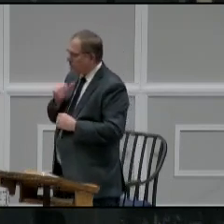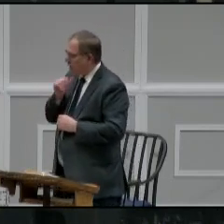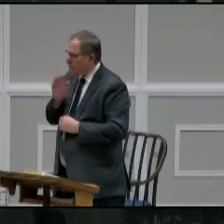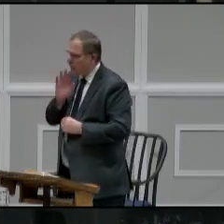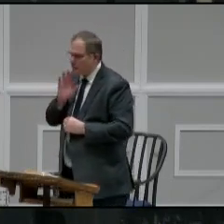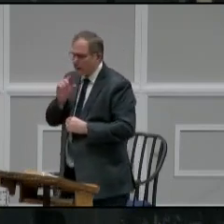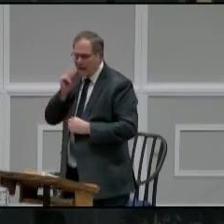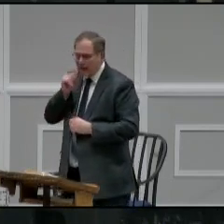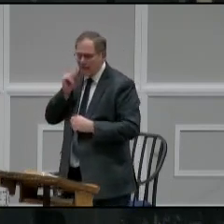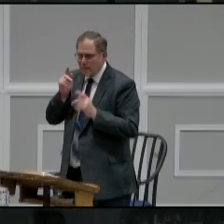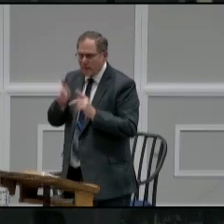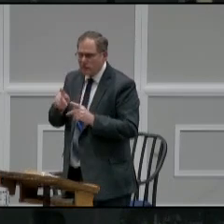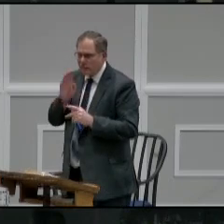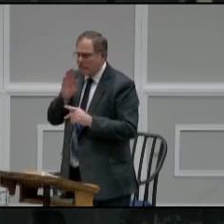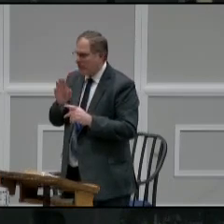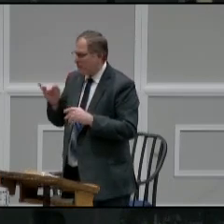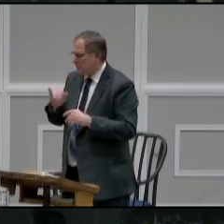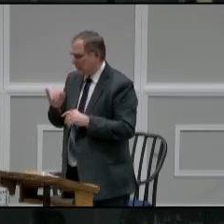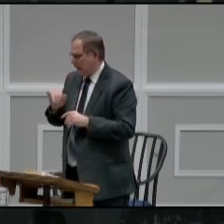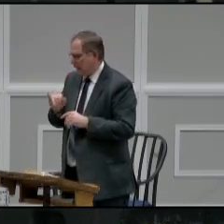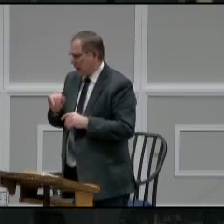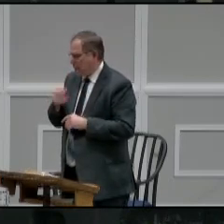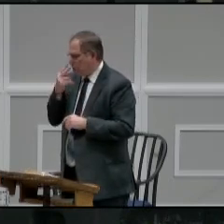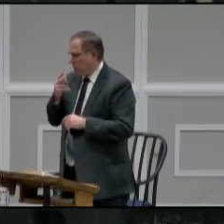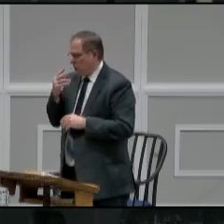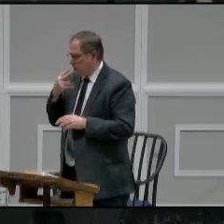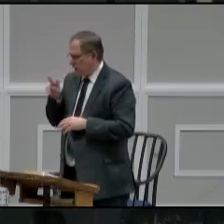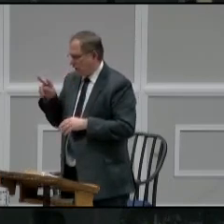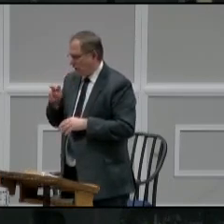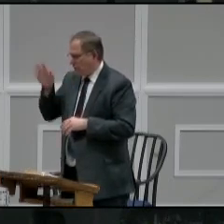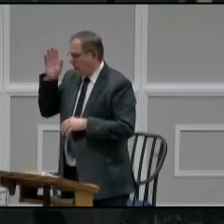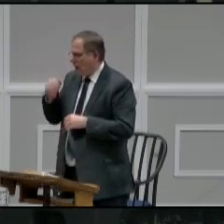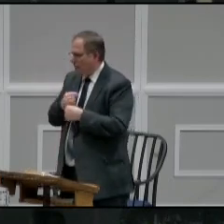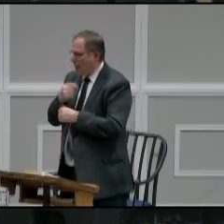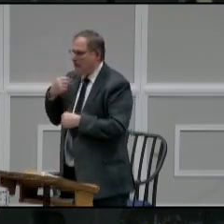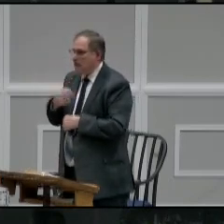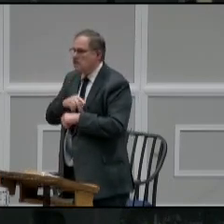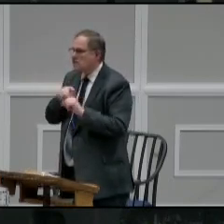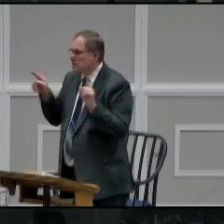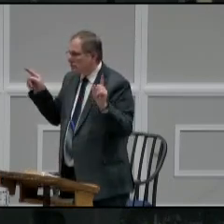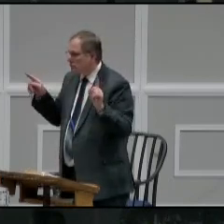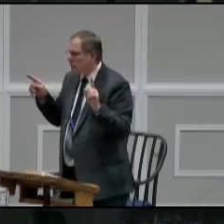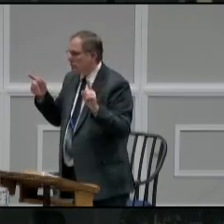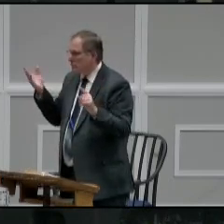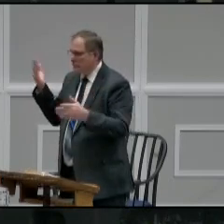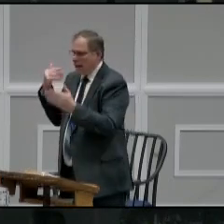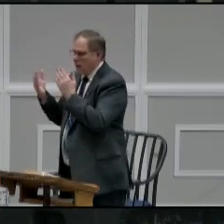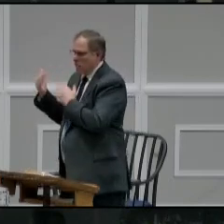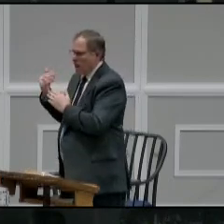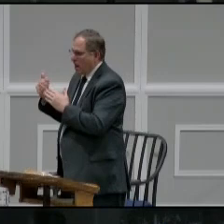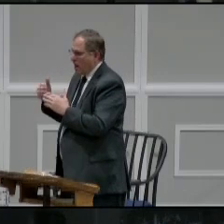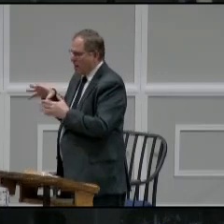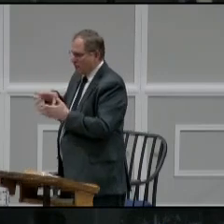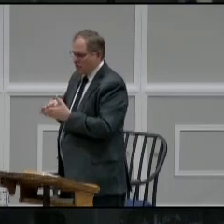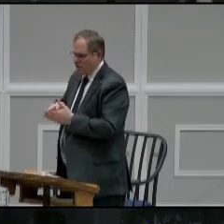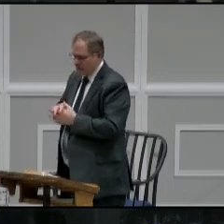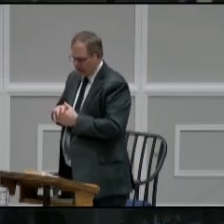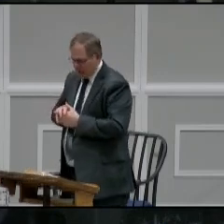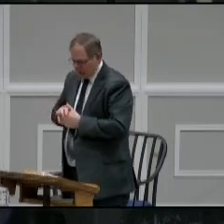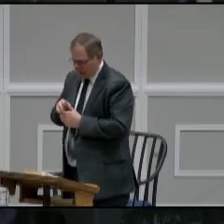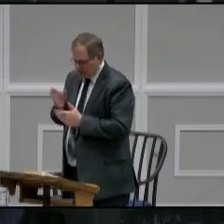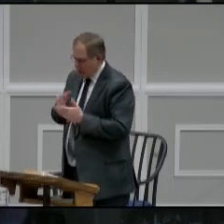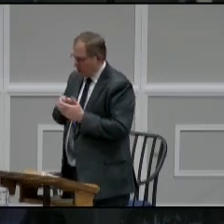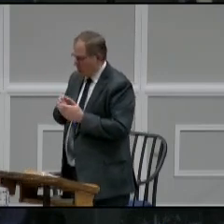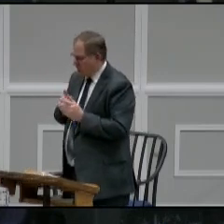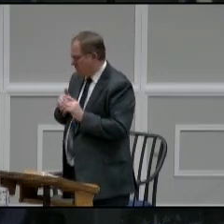cutter. I don't believe in all that. I believe God made us different, and we have different backgrounds, we have different upbringings, we have different likes and dislikes. And can I tell you,